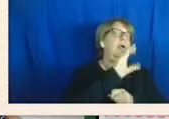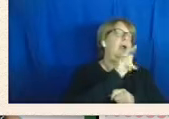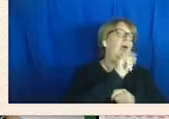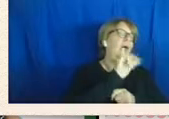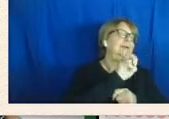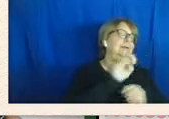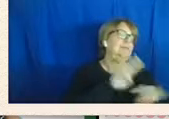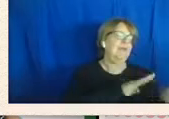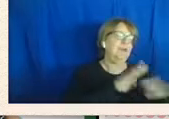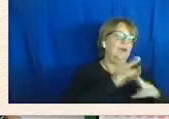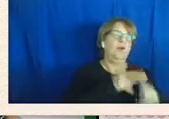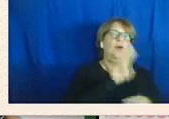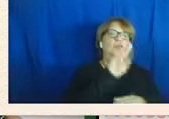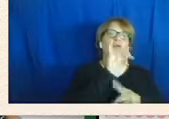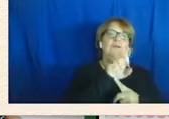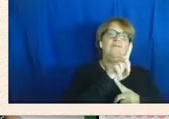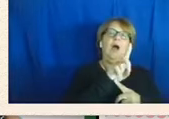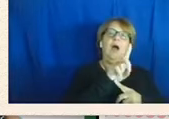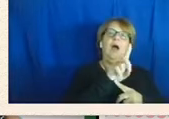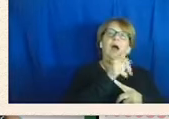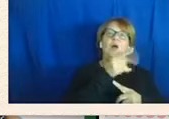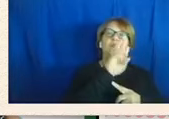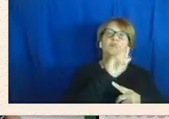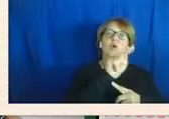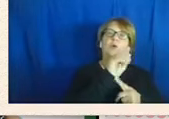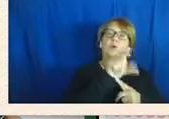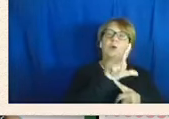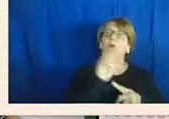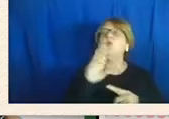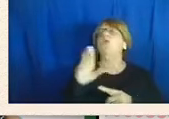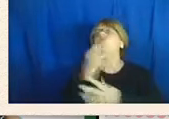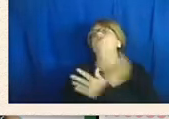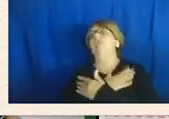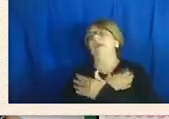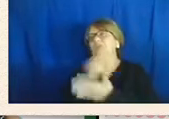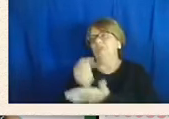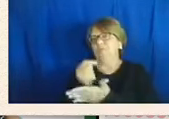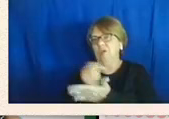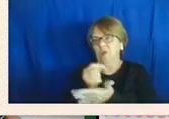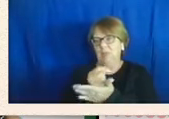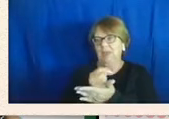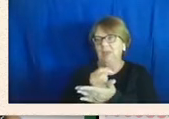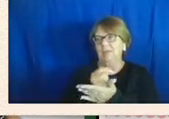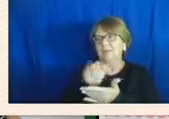Protocol, or to a relaxation therapy, again, provided entirely via telehealth.